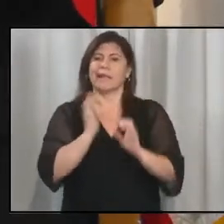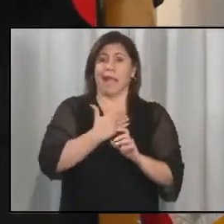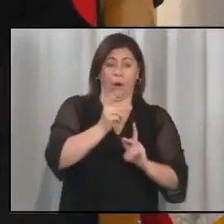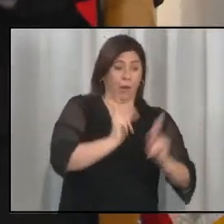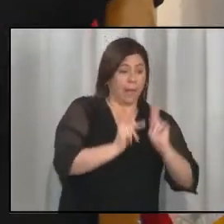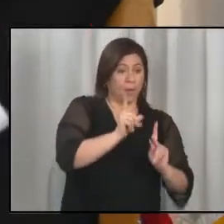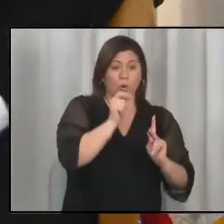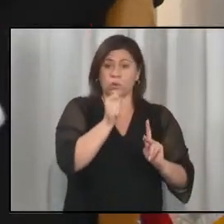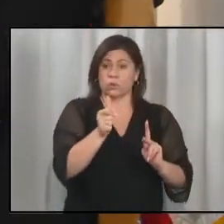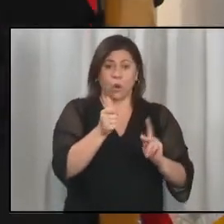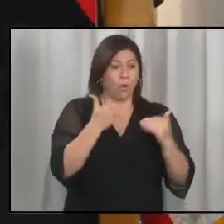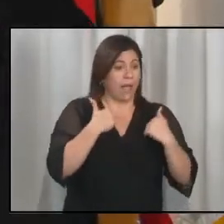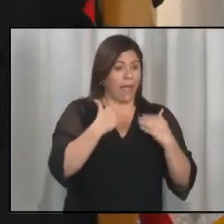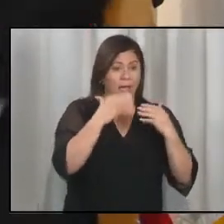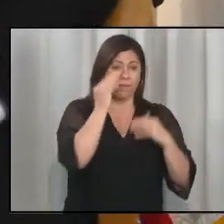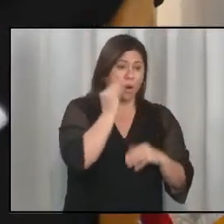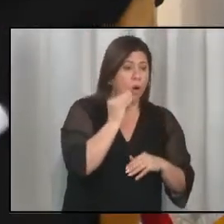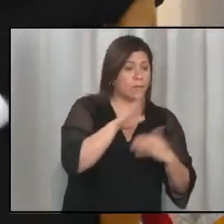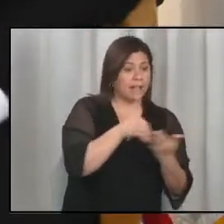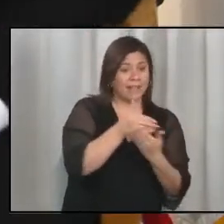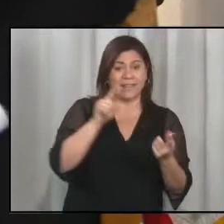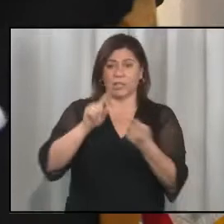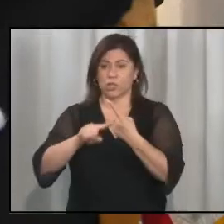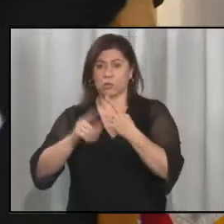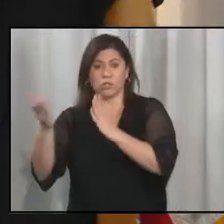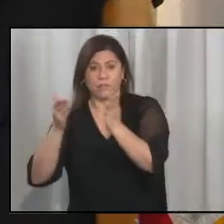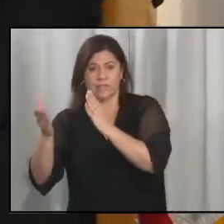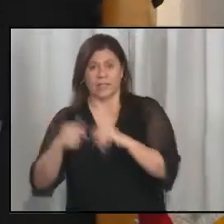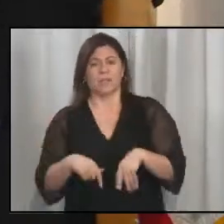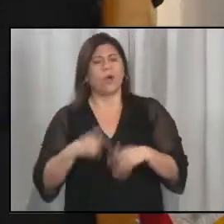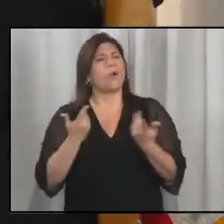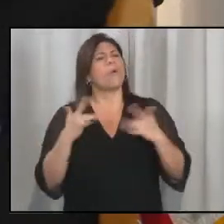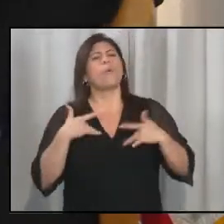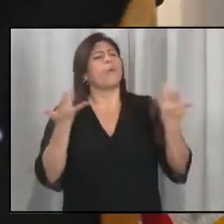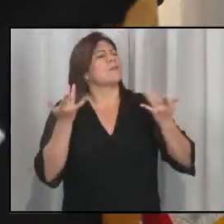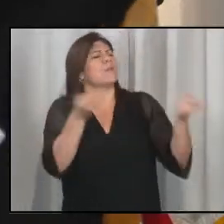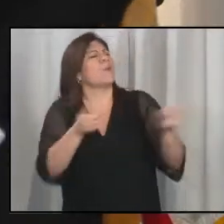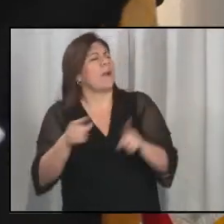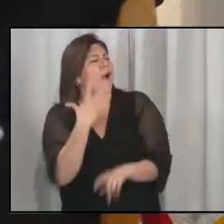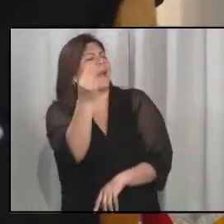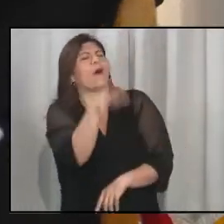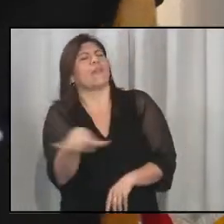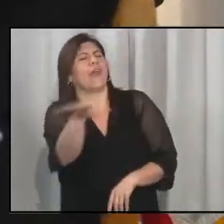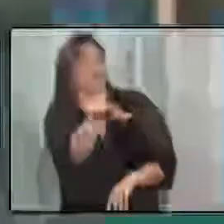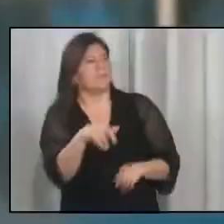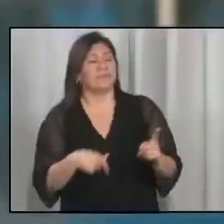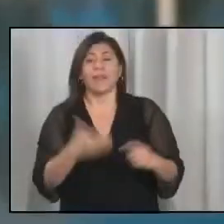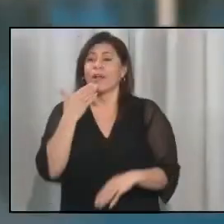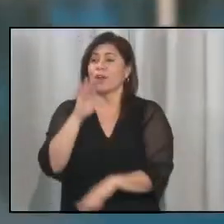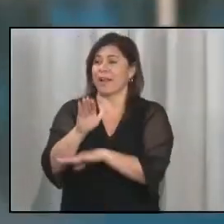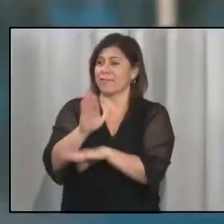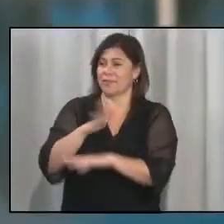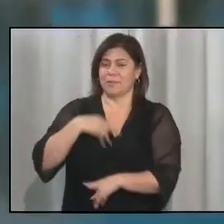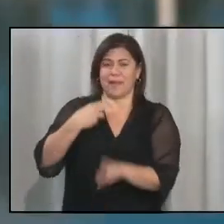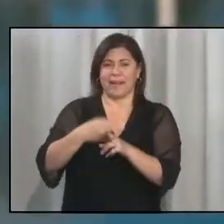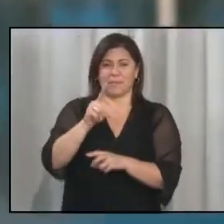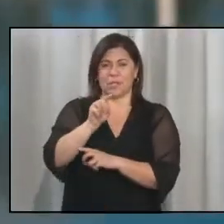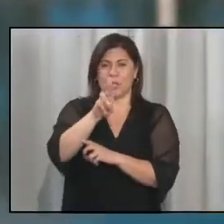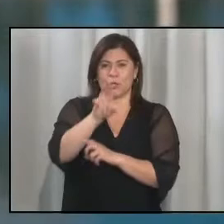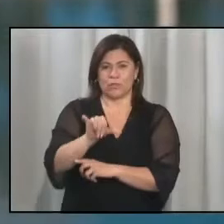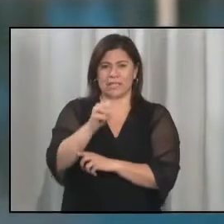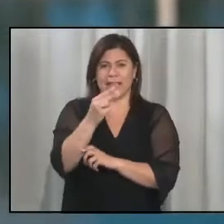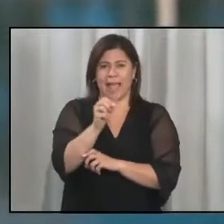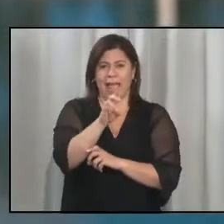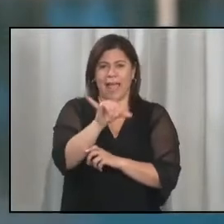community members to services. So what's going on out there? Thank you, Mr. Mayor, Thank you. Good afternoon. My name is Lucy Hayes, and I have been a member